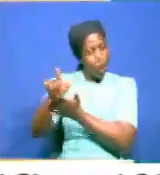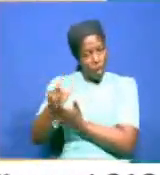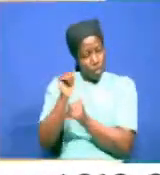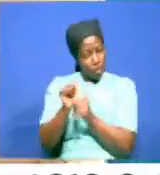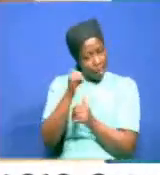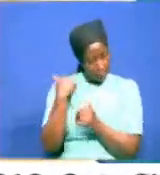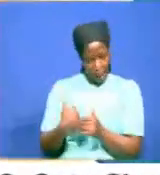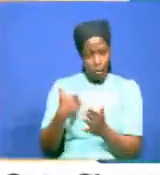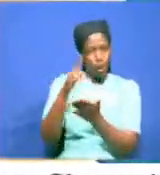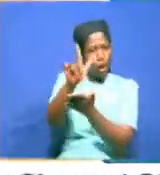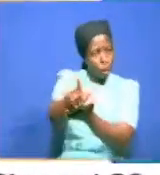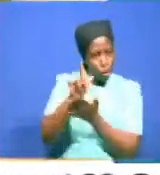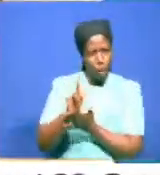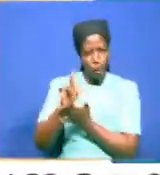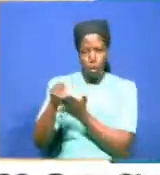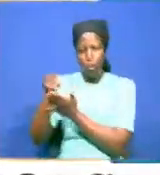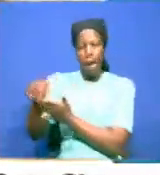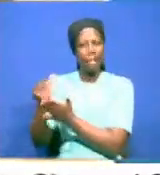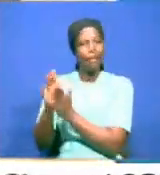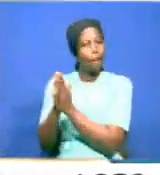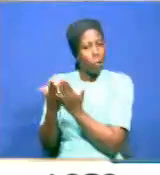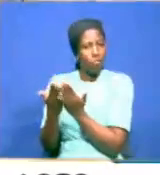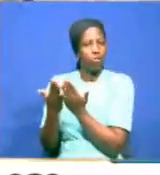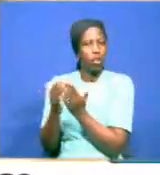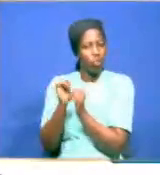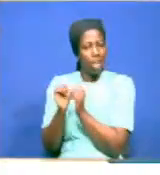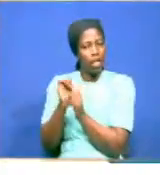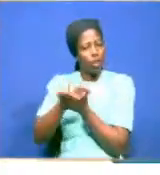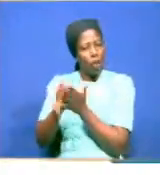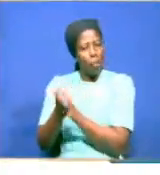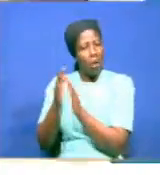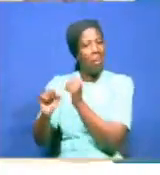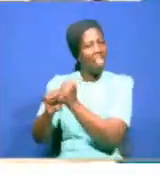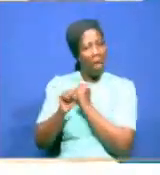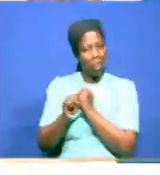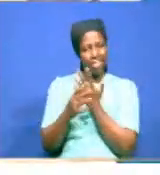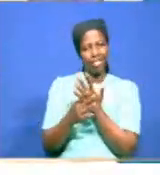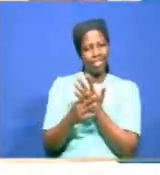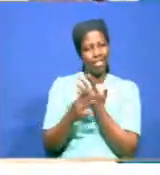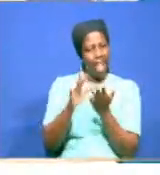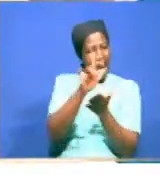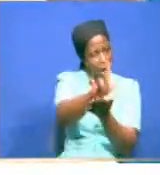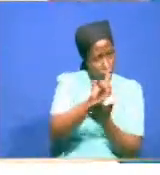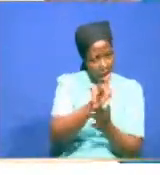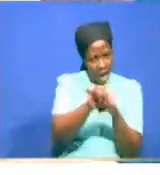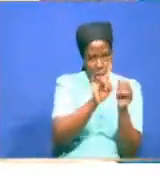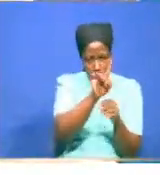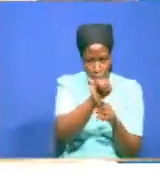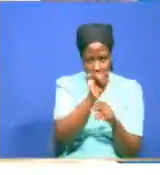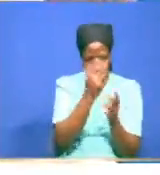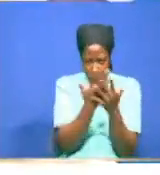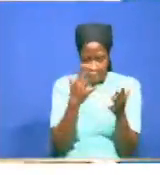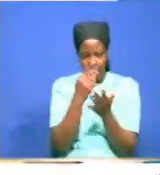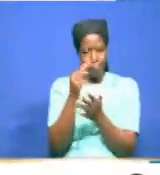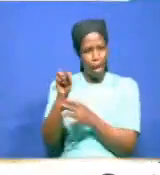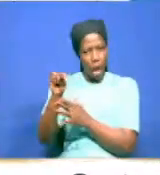books when no one was even coming on board. I took a lot of, around 1 point? Mm-hmm. Yes, to just develop the